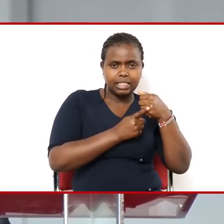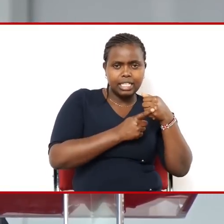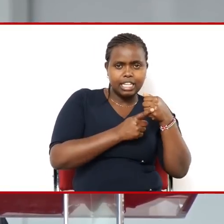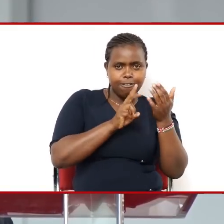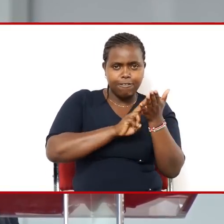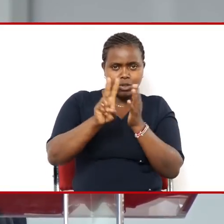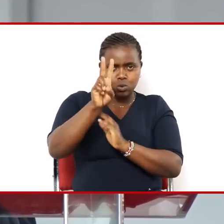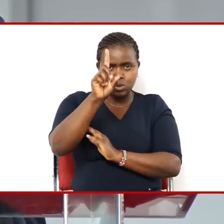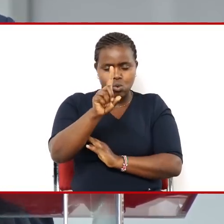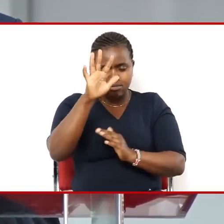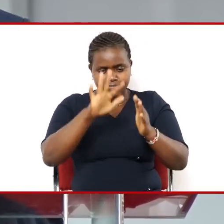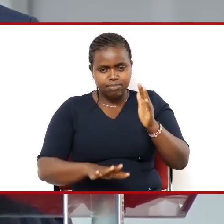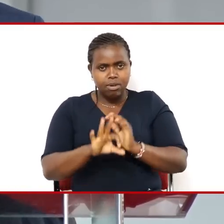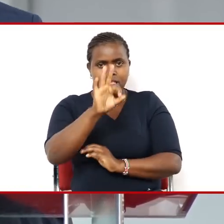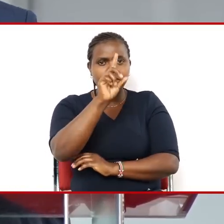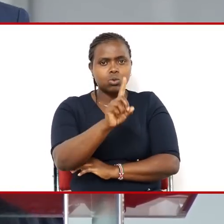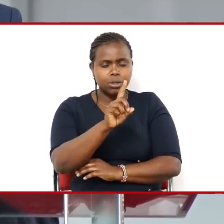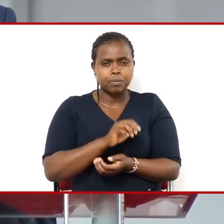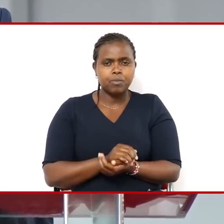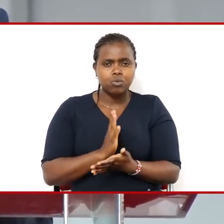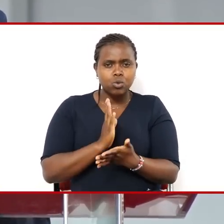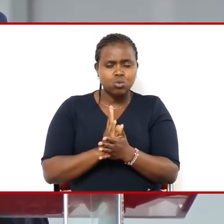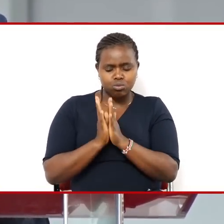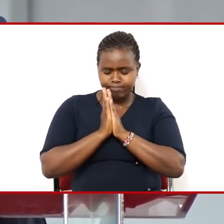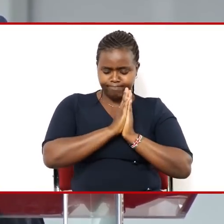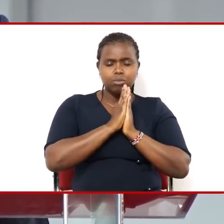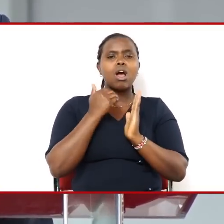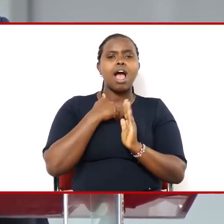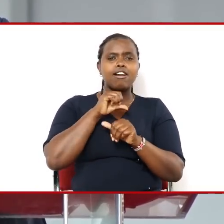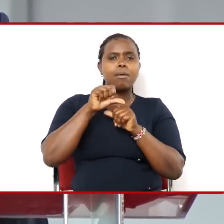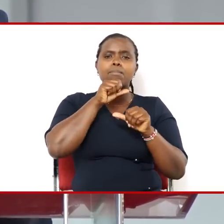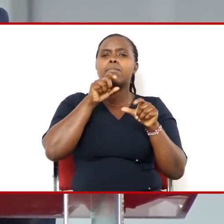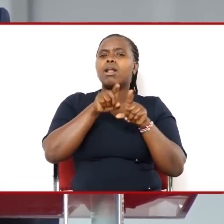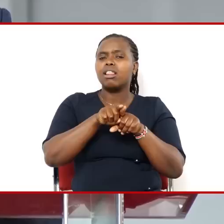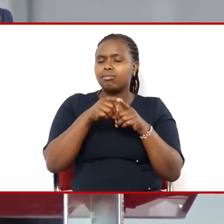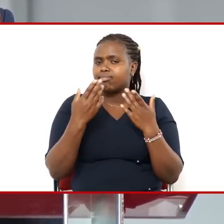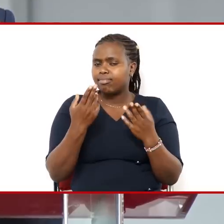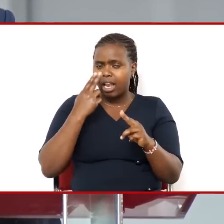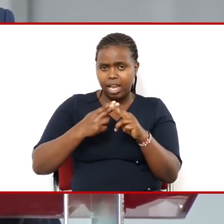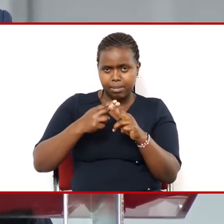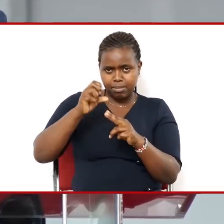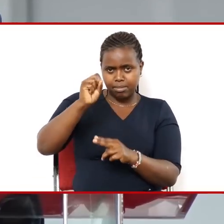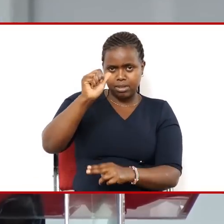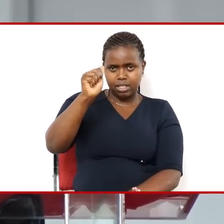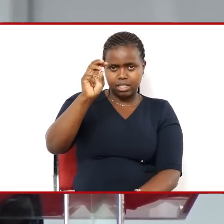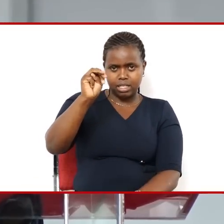verses 21 to 31, we have the story about our brother